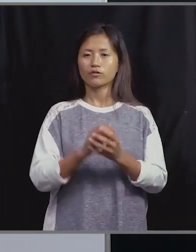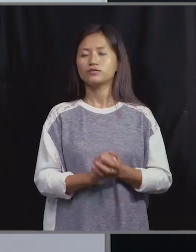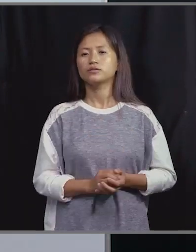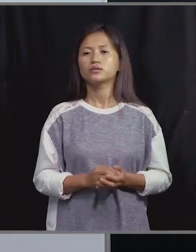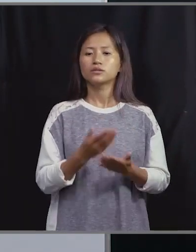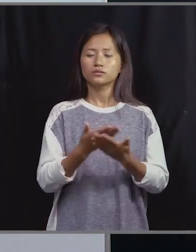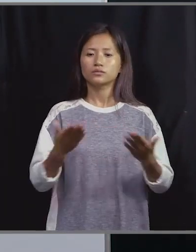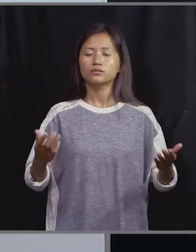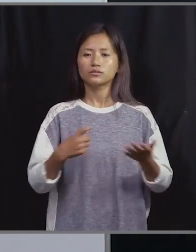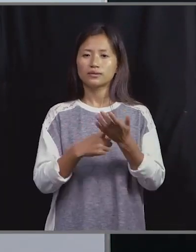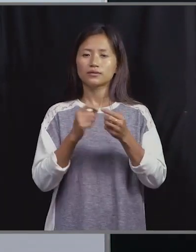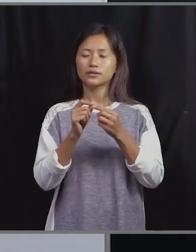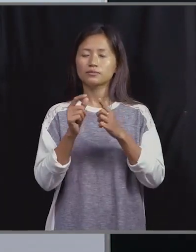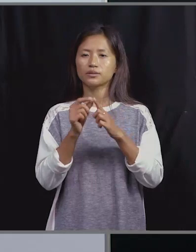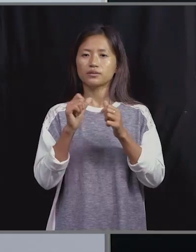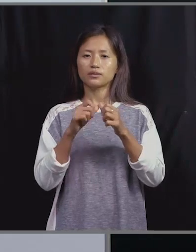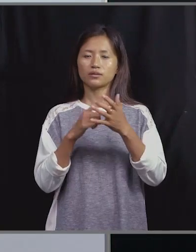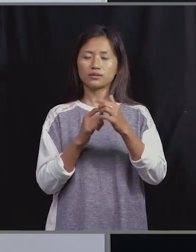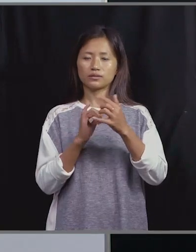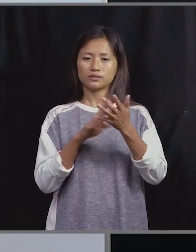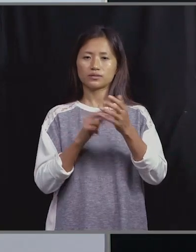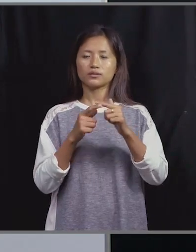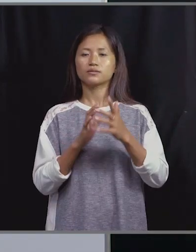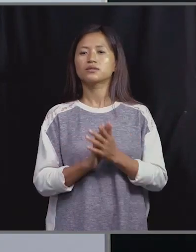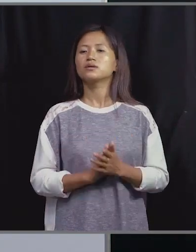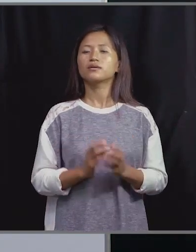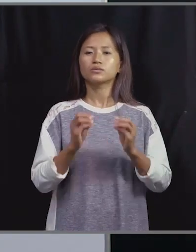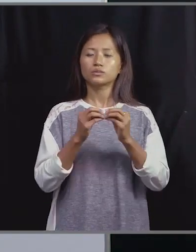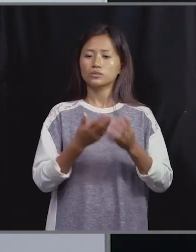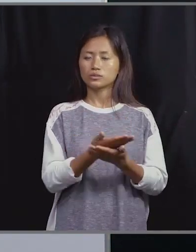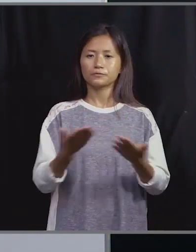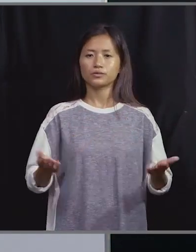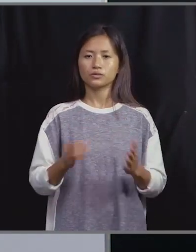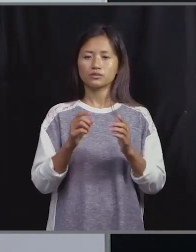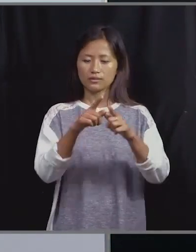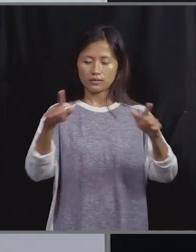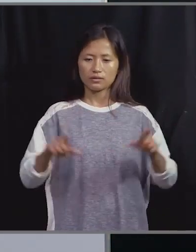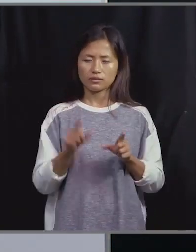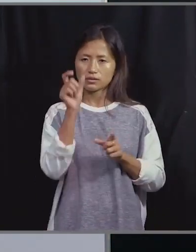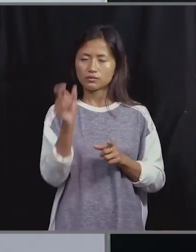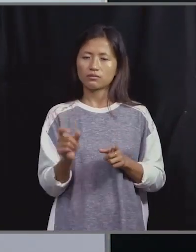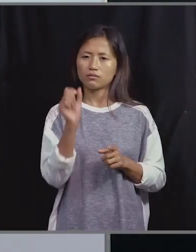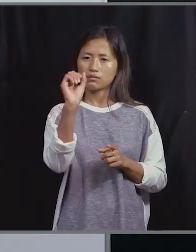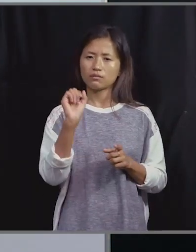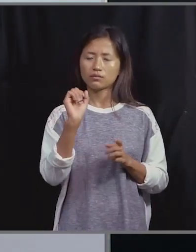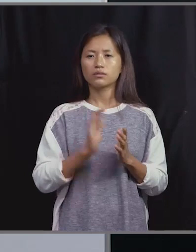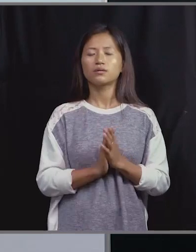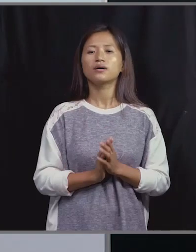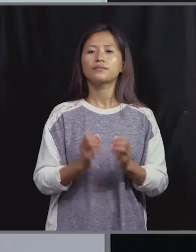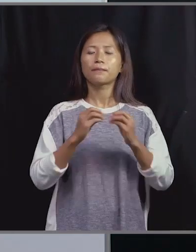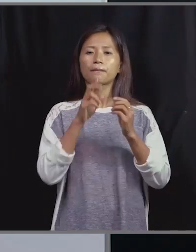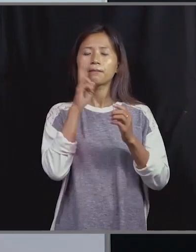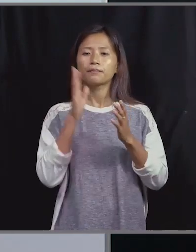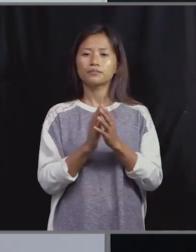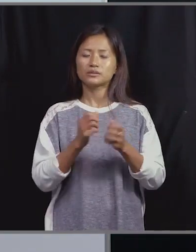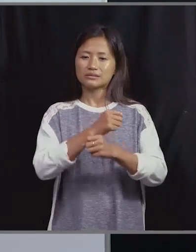involved in those rebellion or uprising against those British, against the zamindars, they were chained or they were tied and